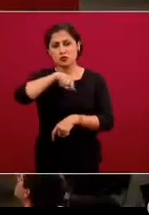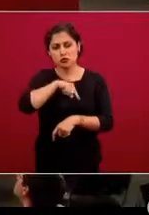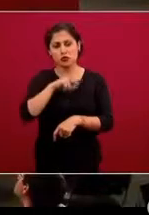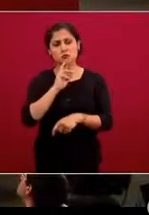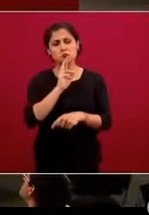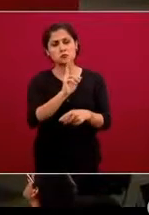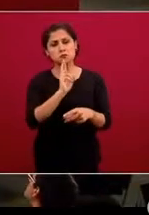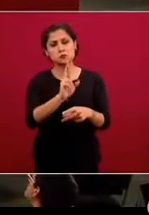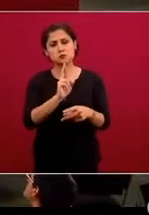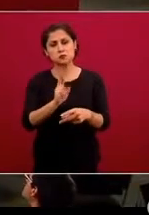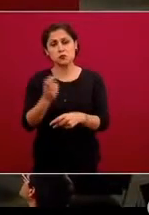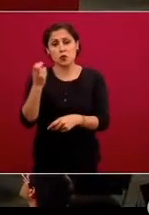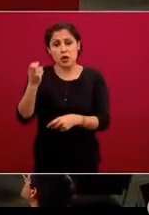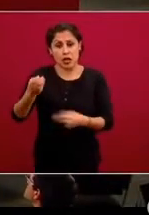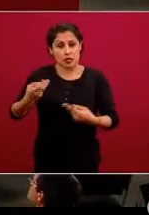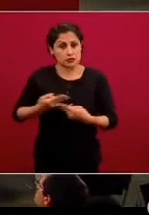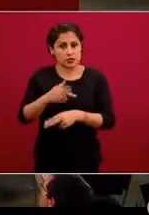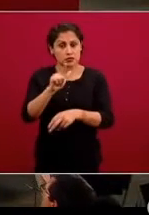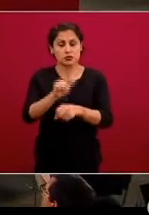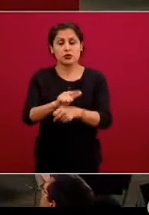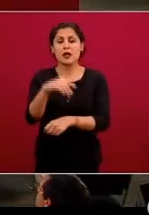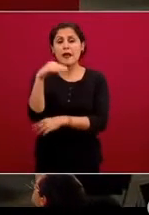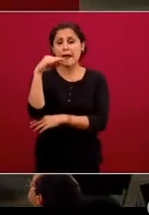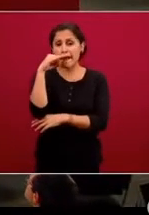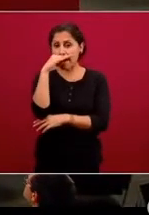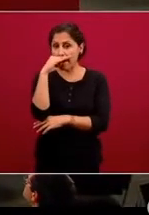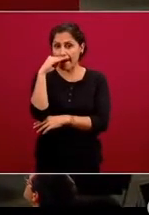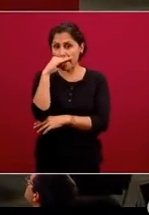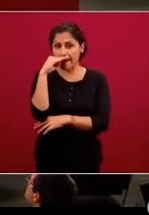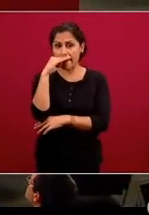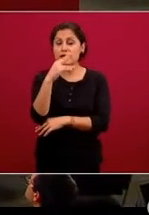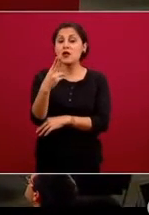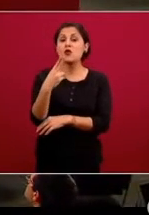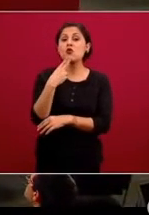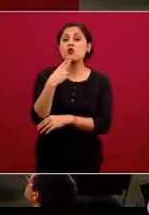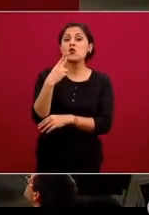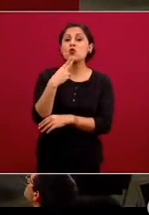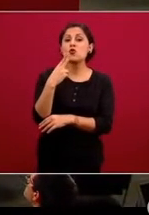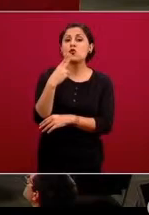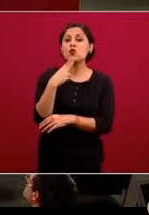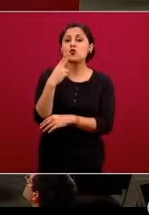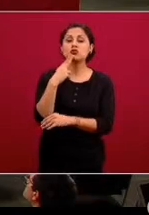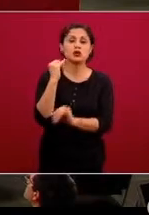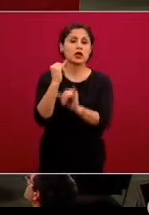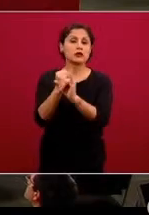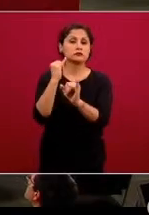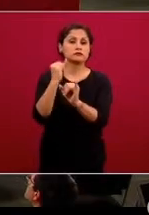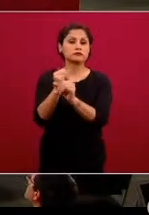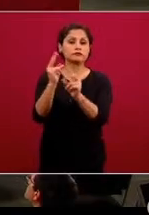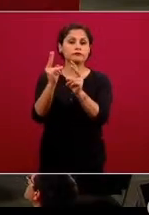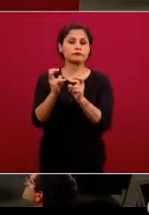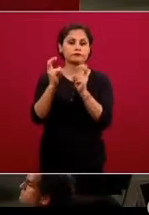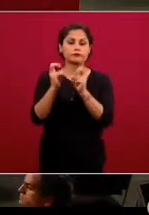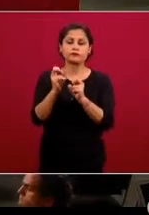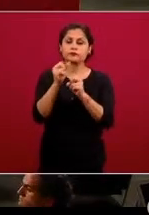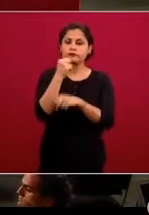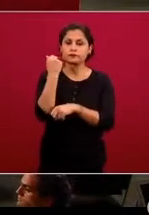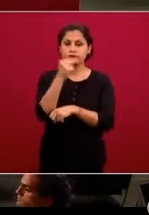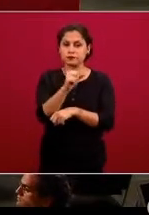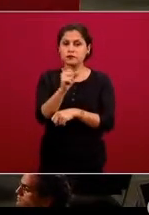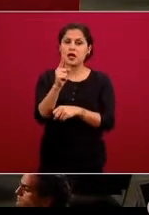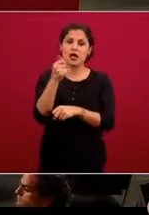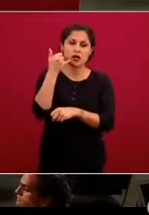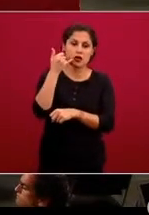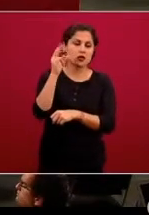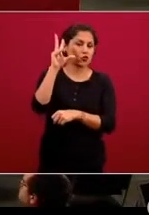Now, it's important to understand that since this is a robot that